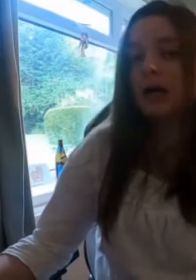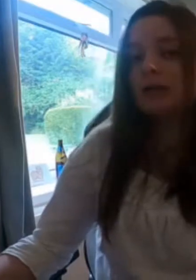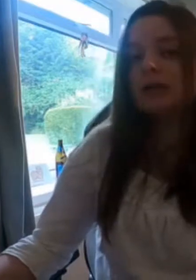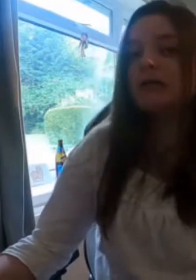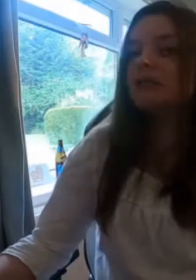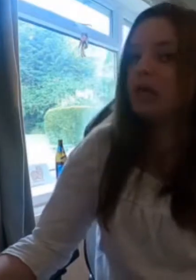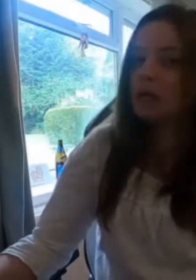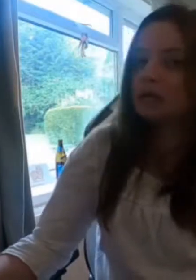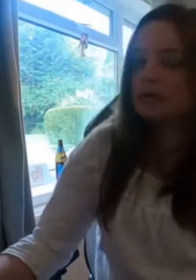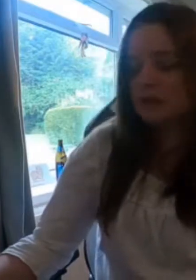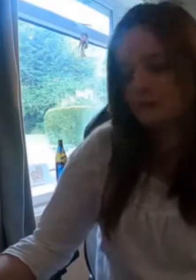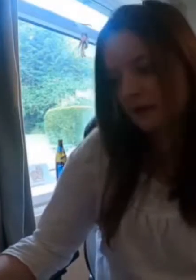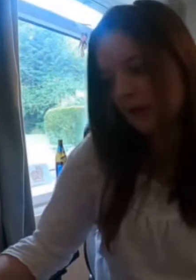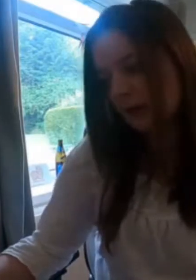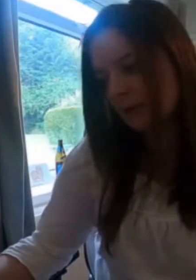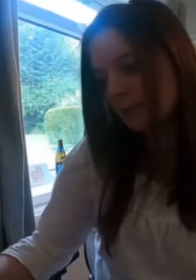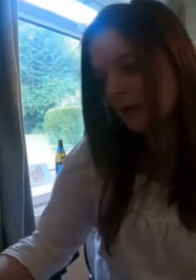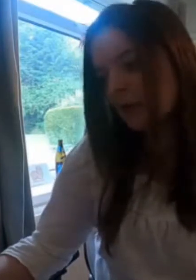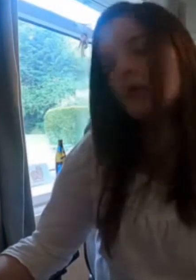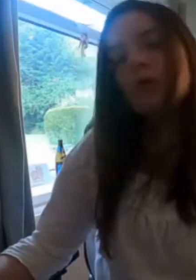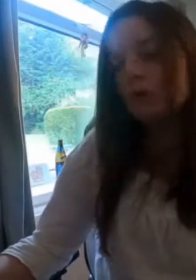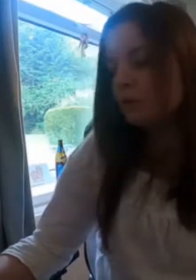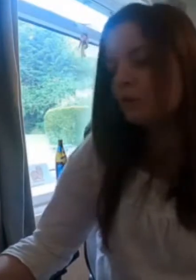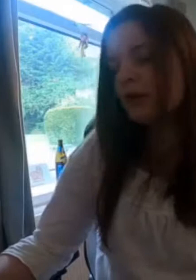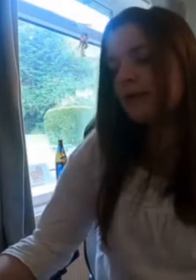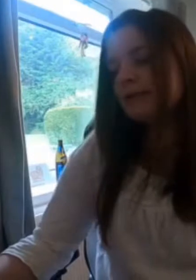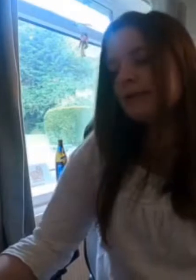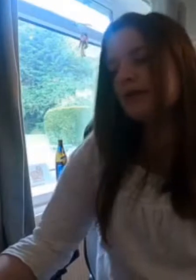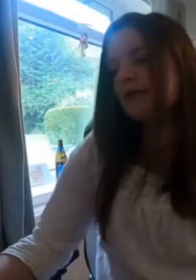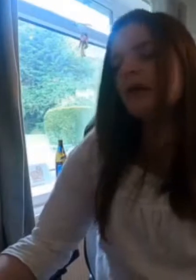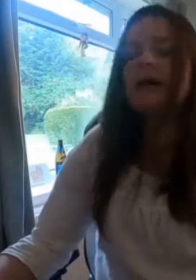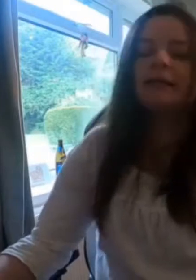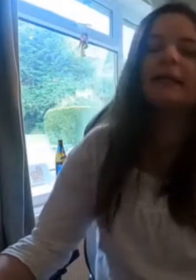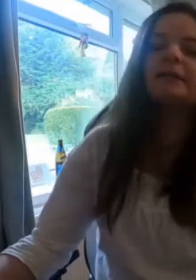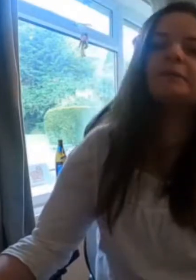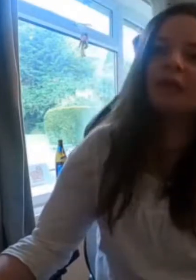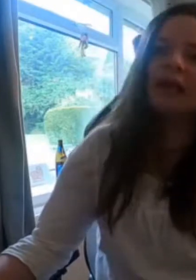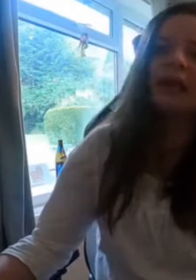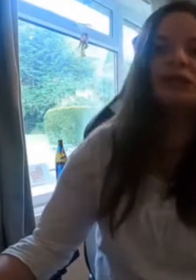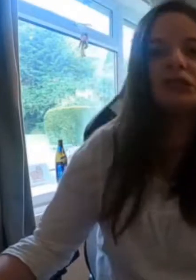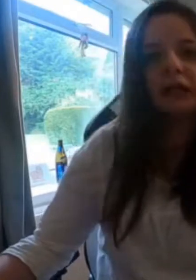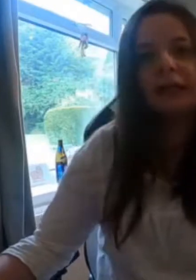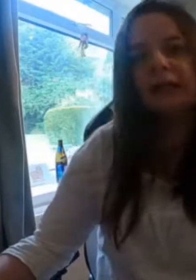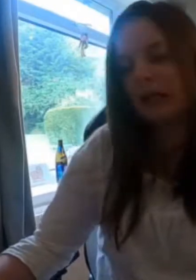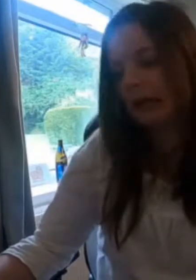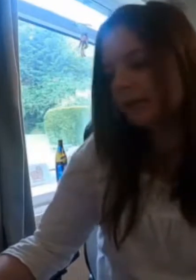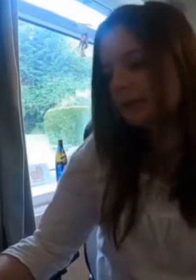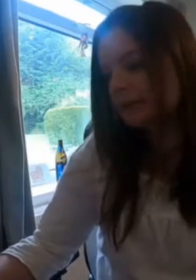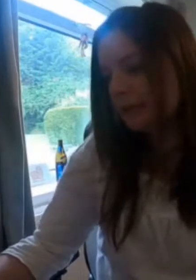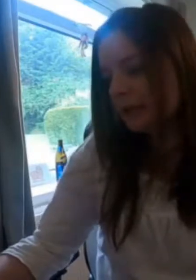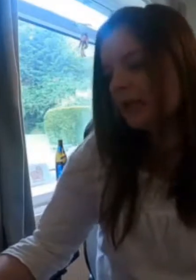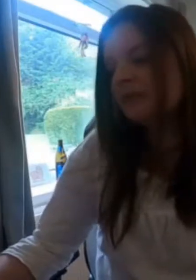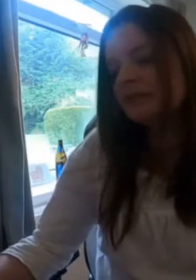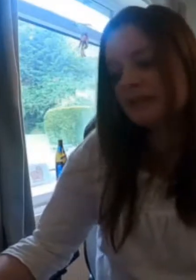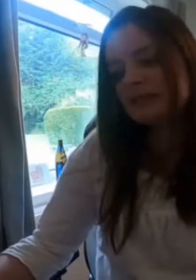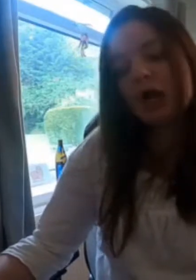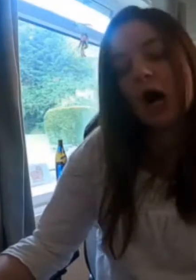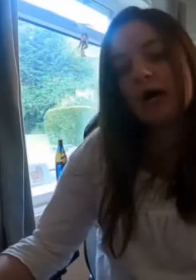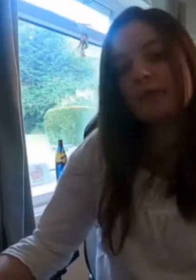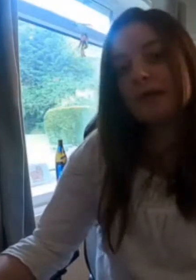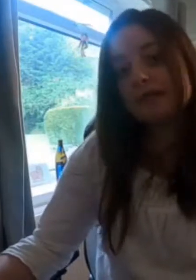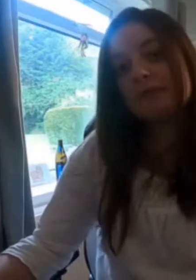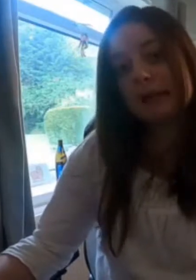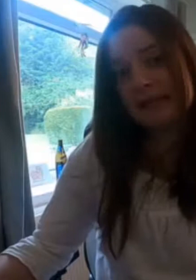those close and those afar. All rise together, guys, and be a shining light.